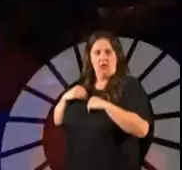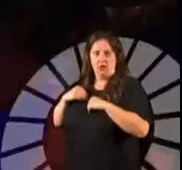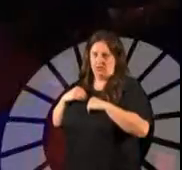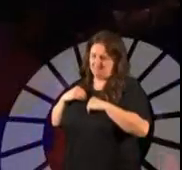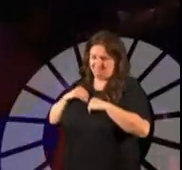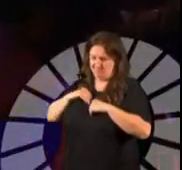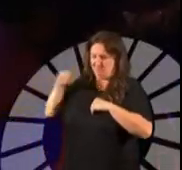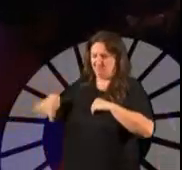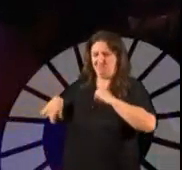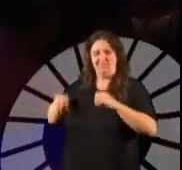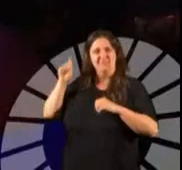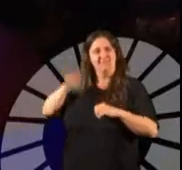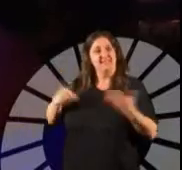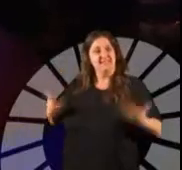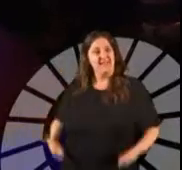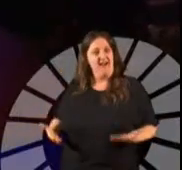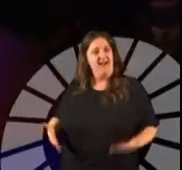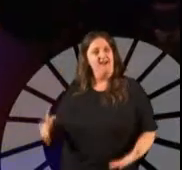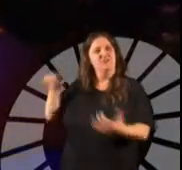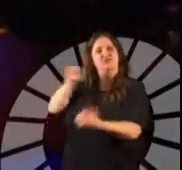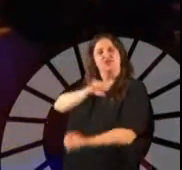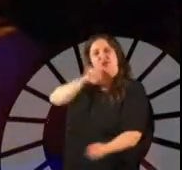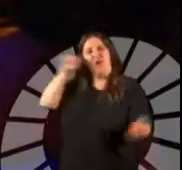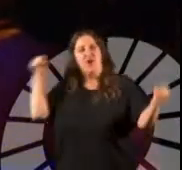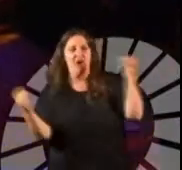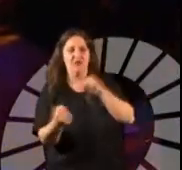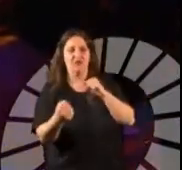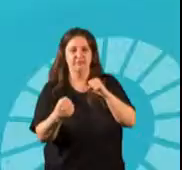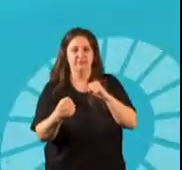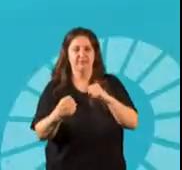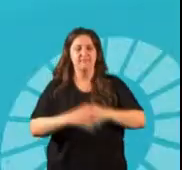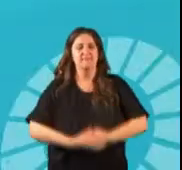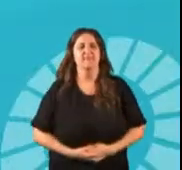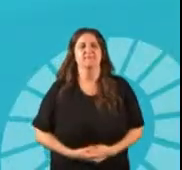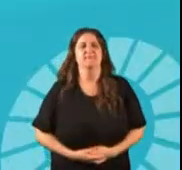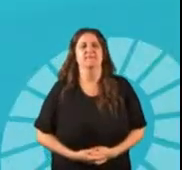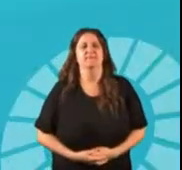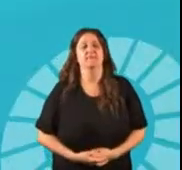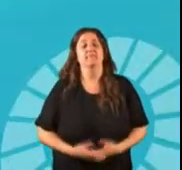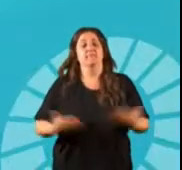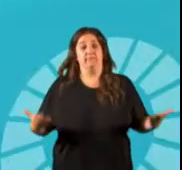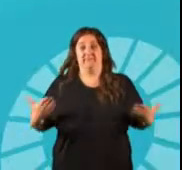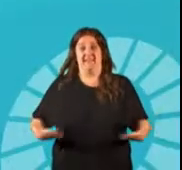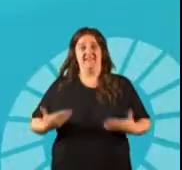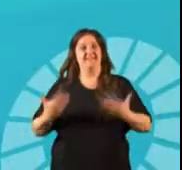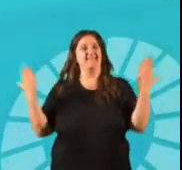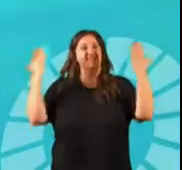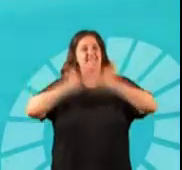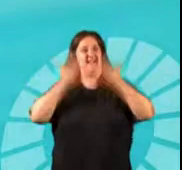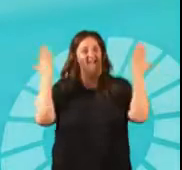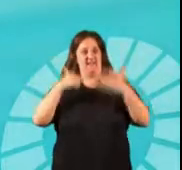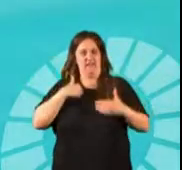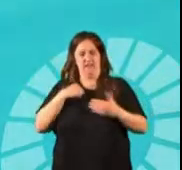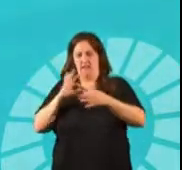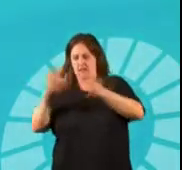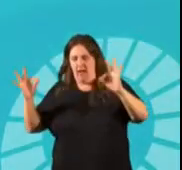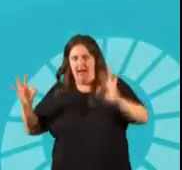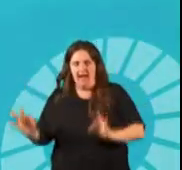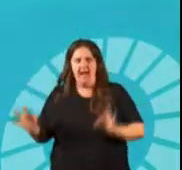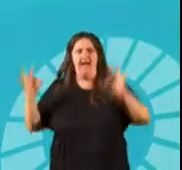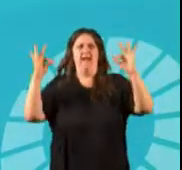were preparing for this meeting, and I was struck by a sentence